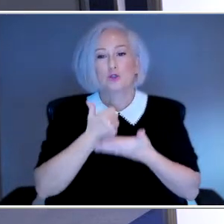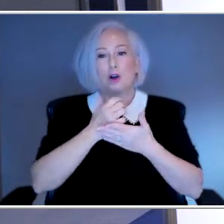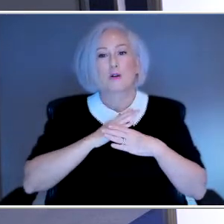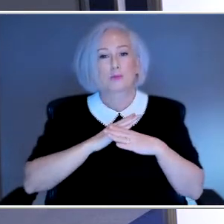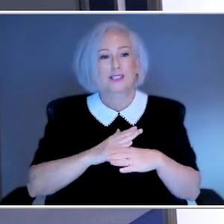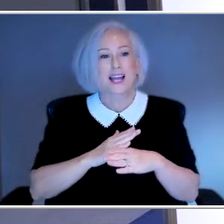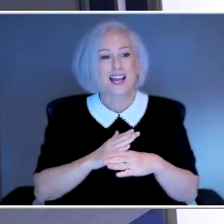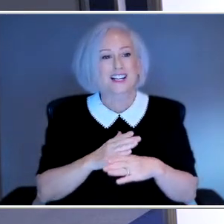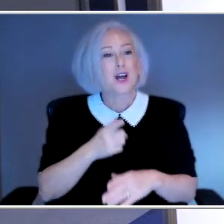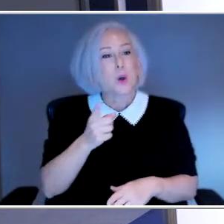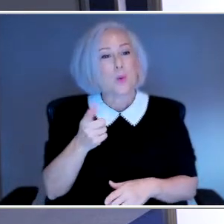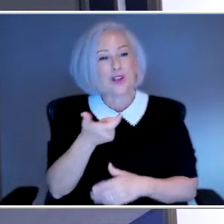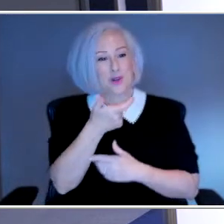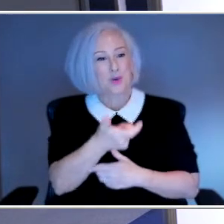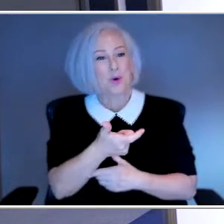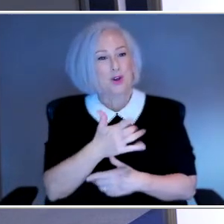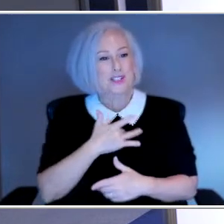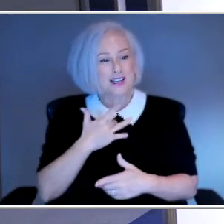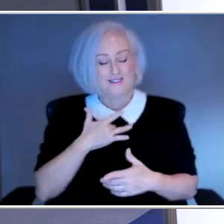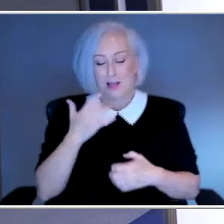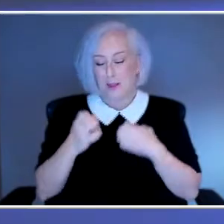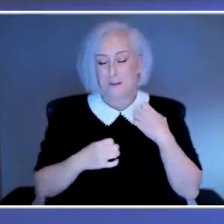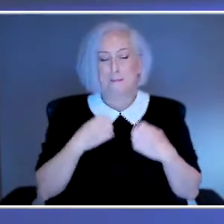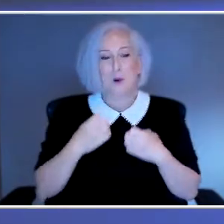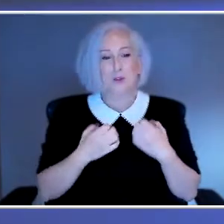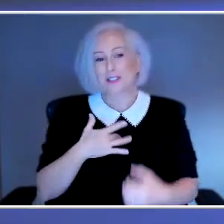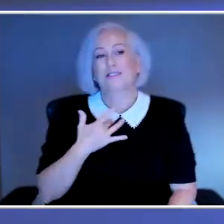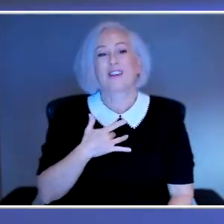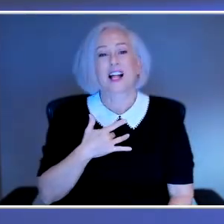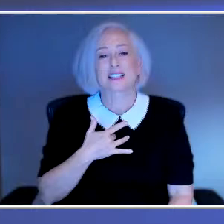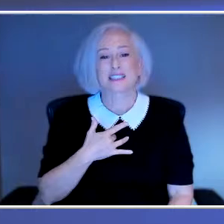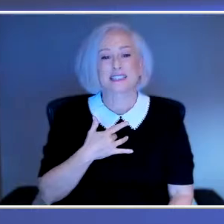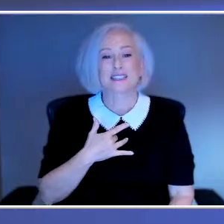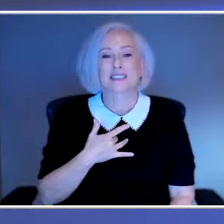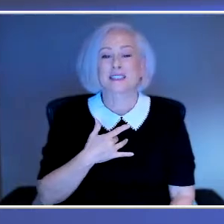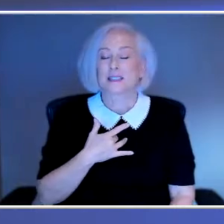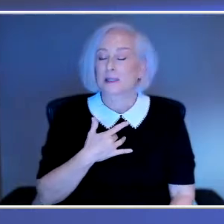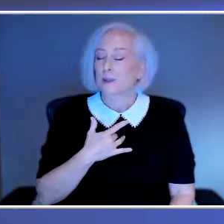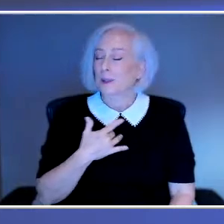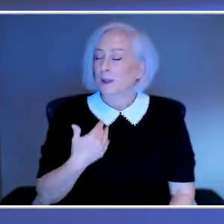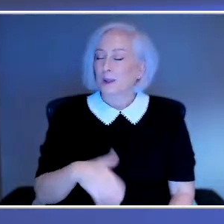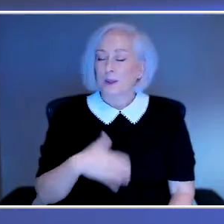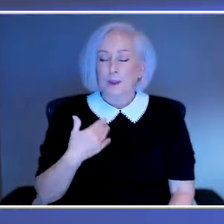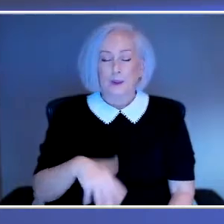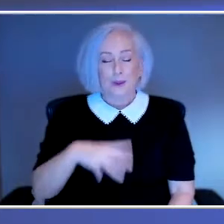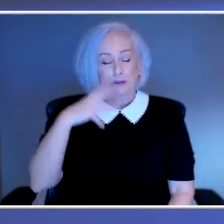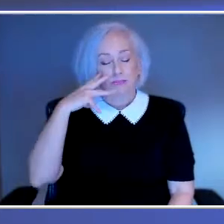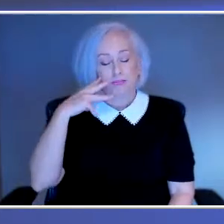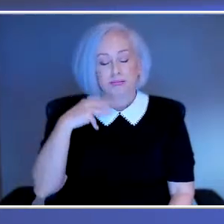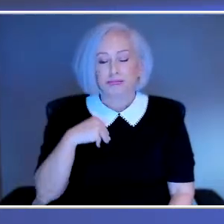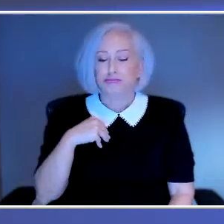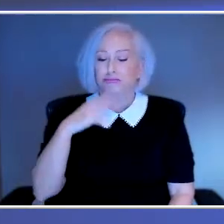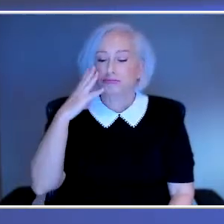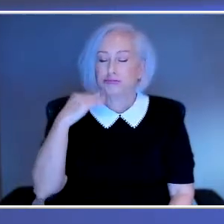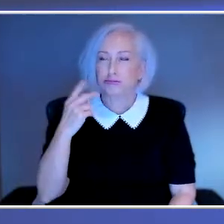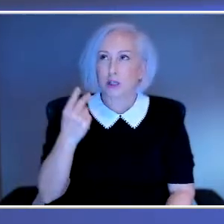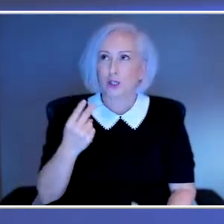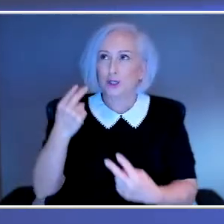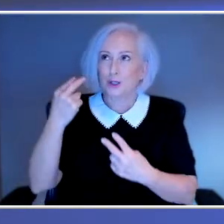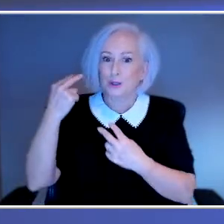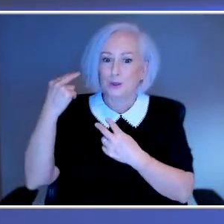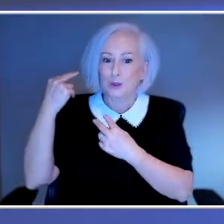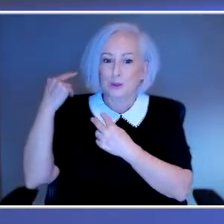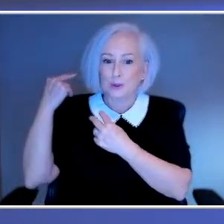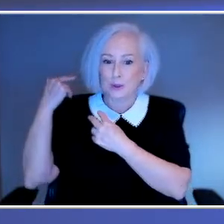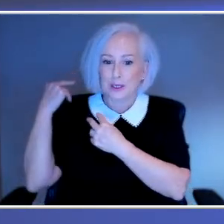that. Why? Yes, it's been a journey. Looking back to where I was at and how far